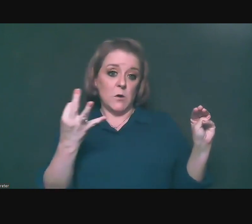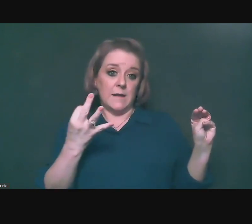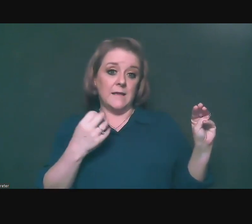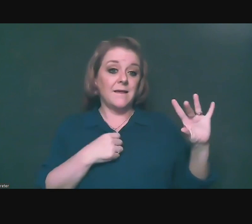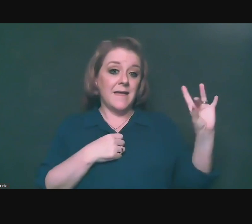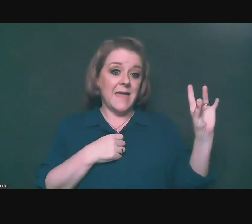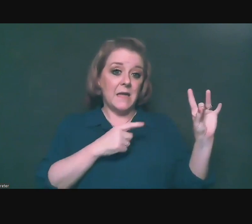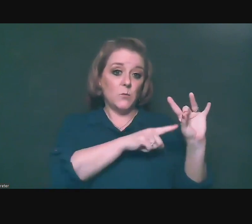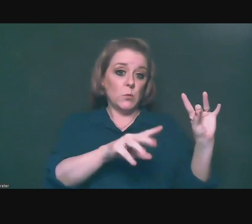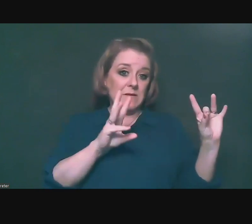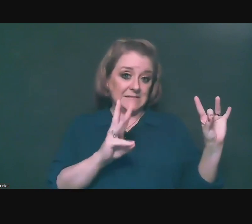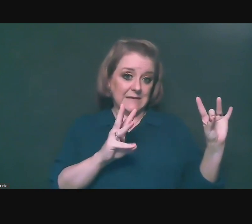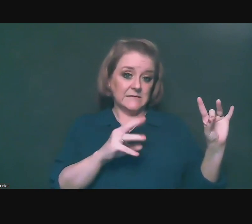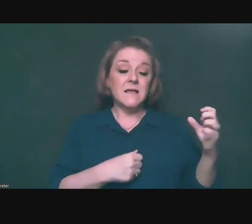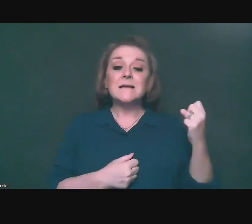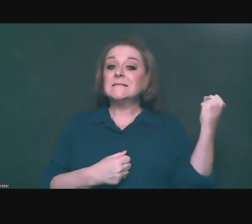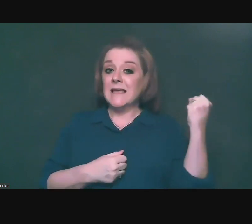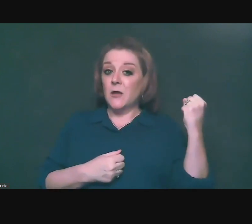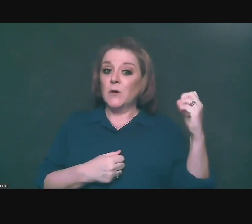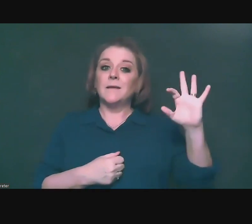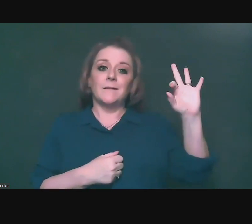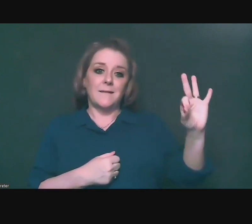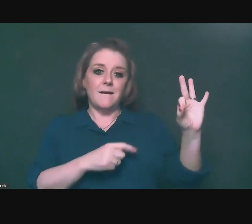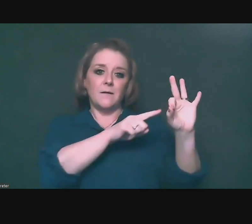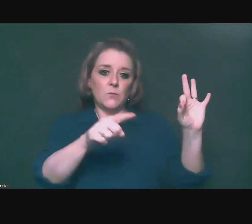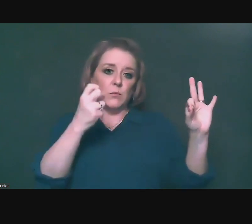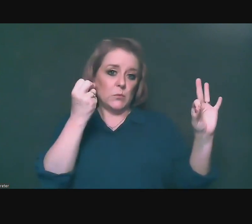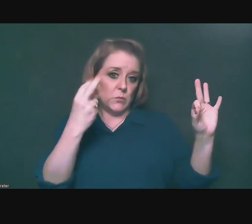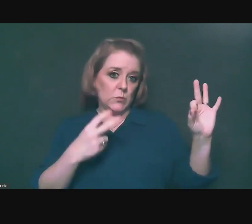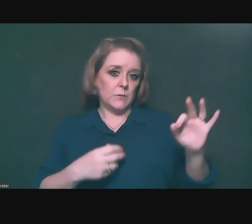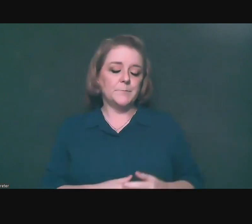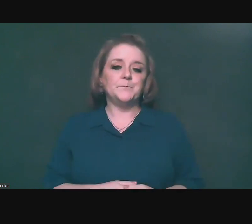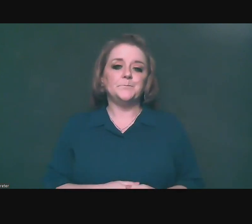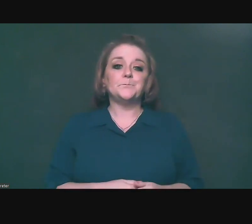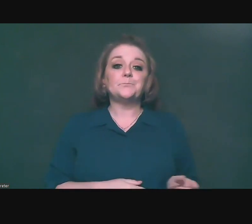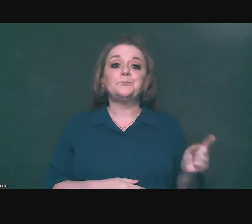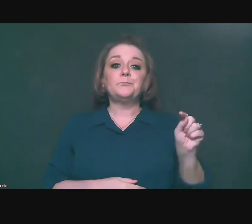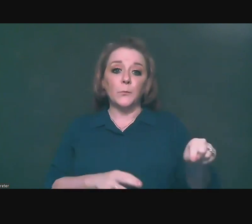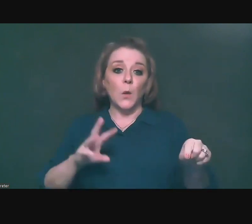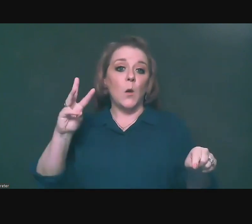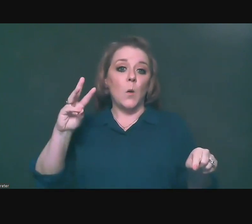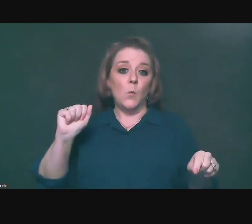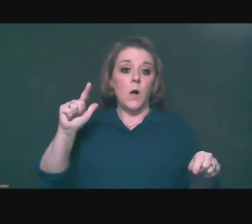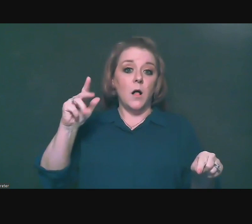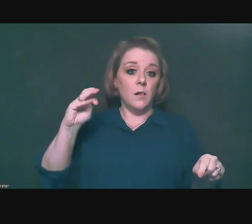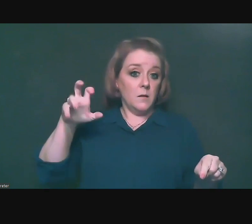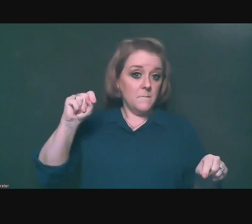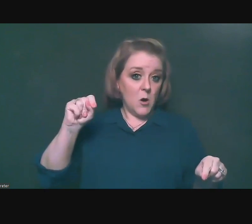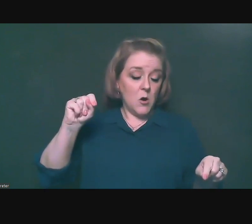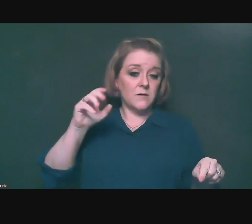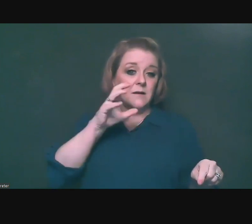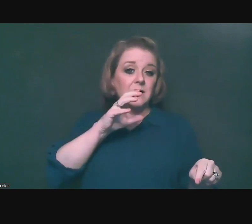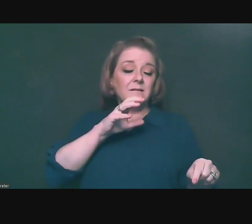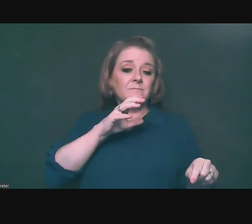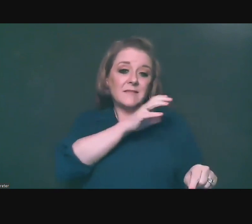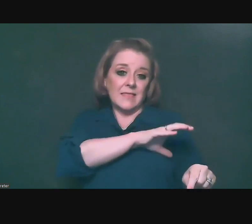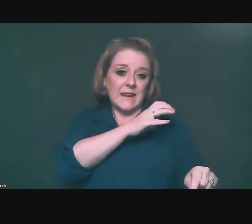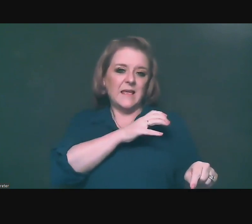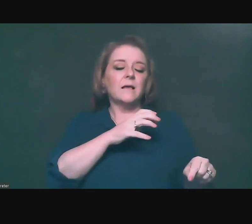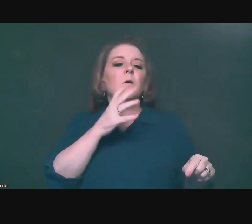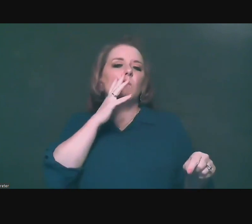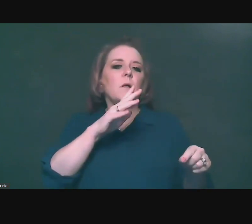on Saturdays from 9 to noon. The Walmart clinic is moving to a Monday, Wednesday, and